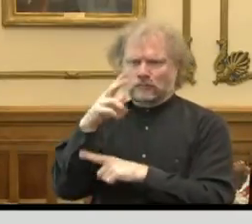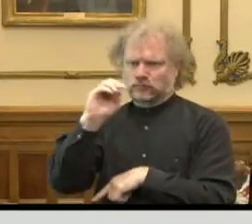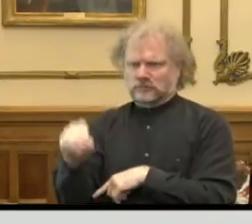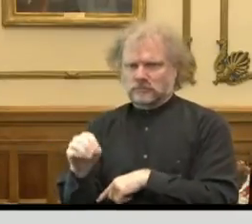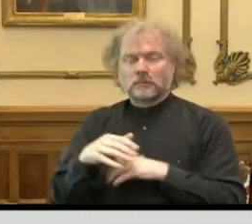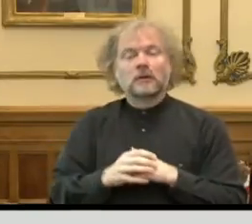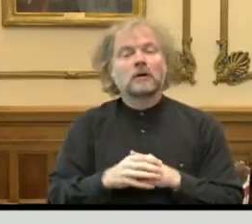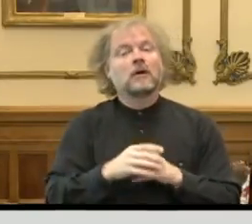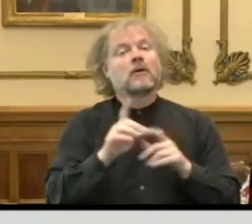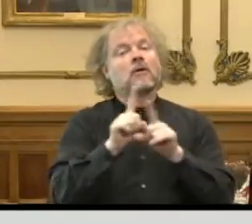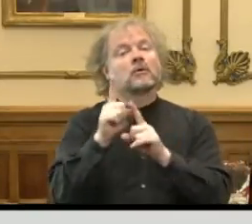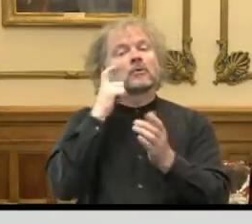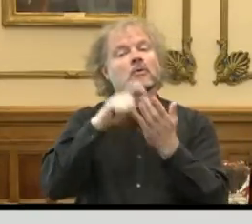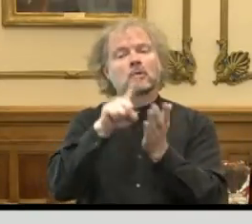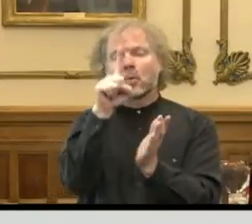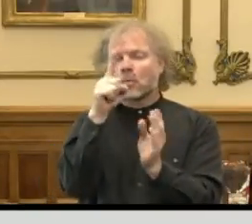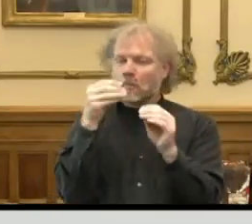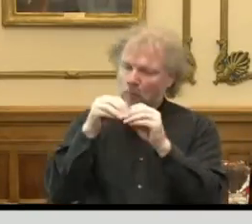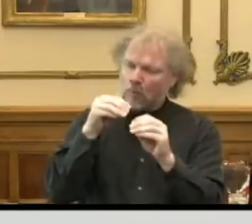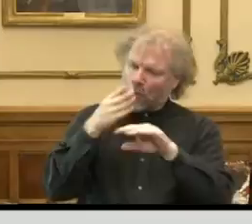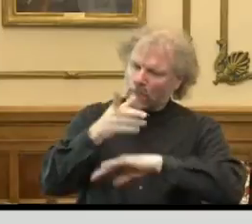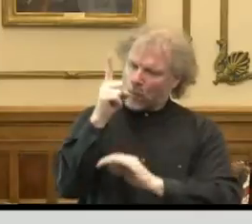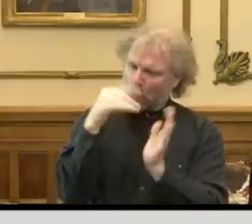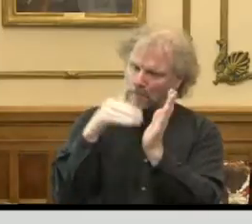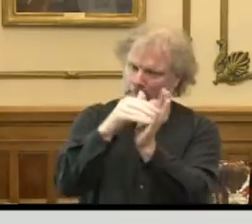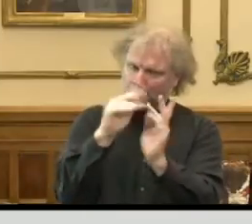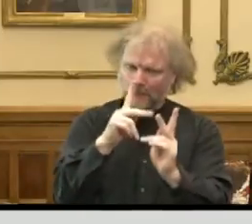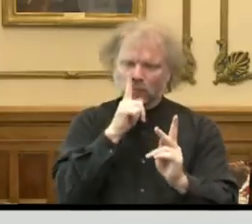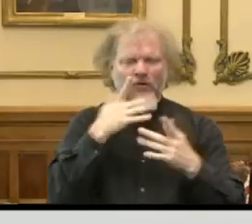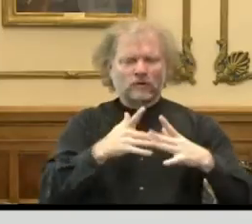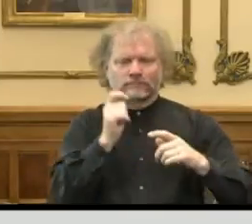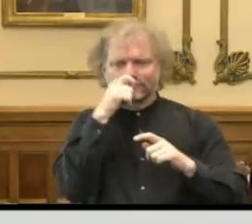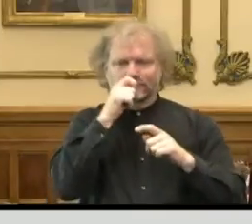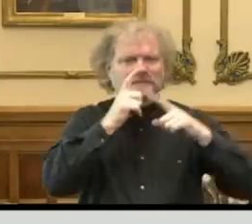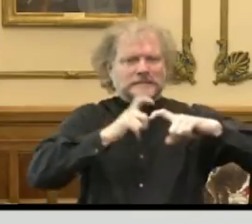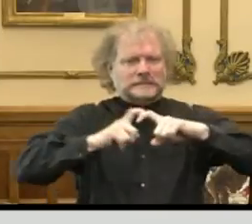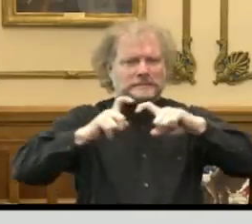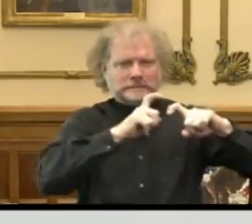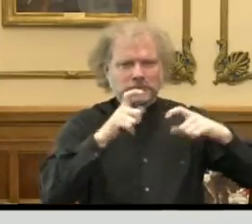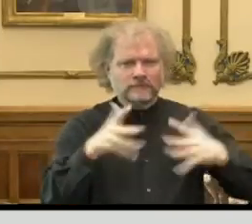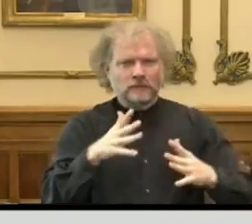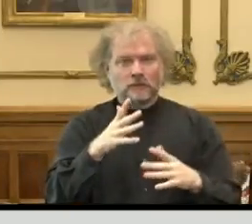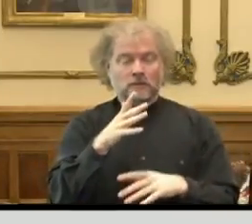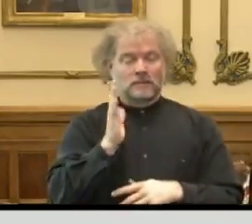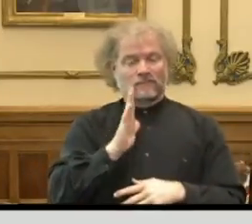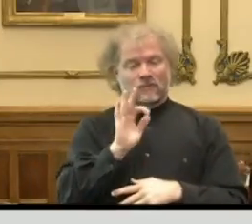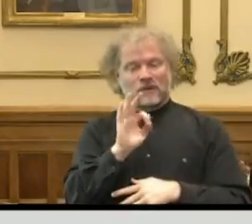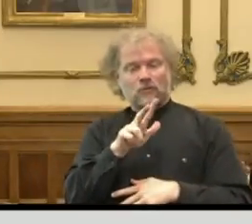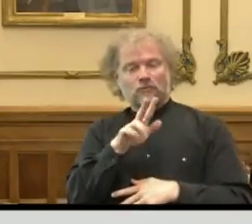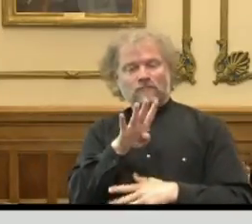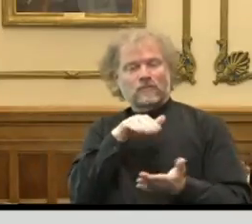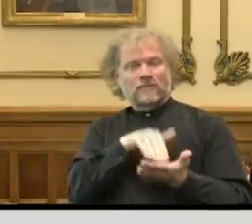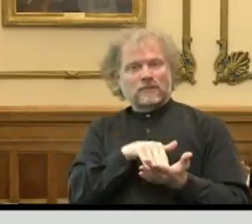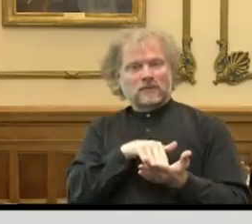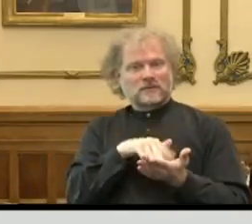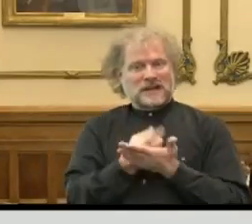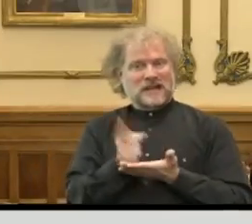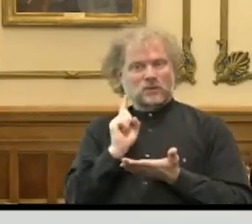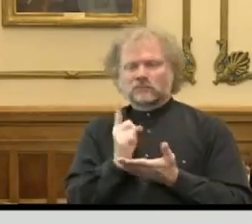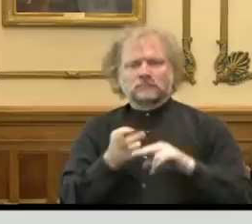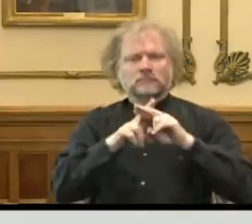seen more than 1 million Hoosiers tested for COVID-19, up from more than 934,000 a week